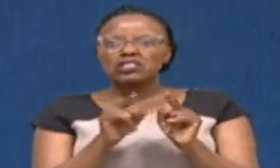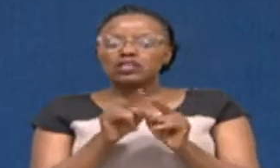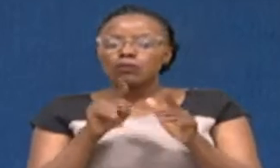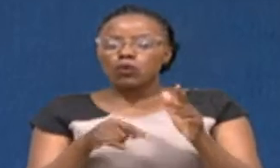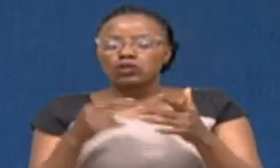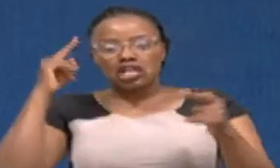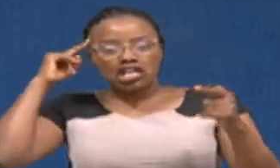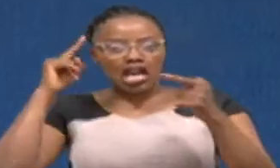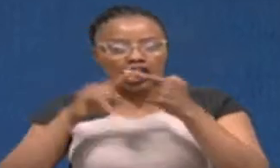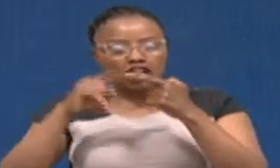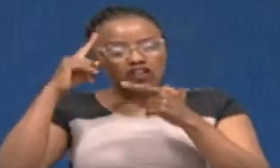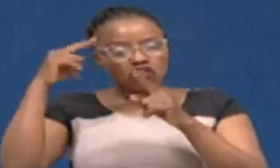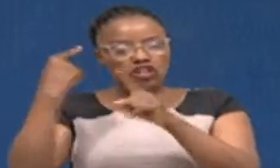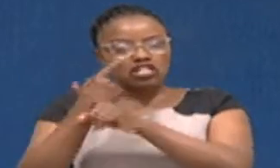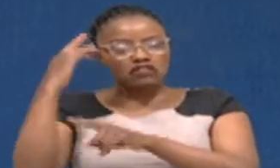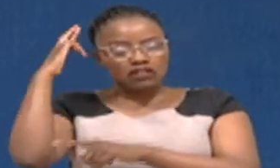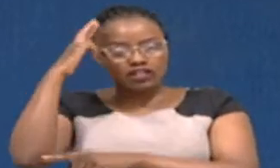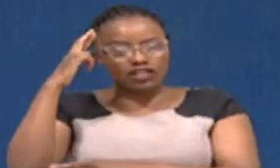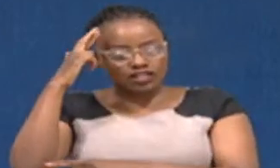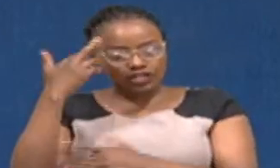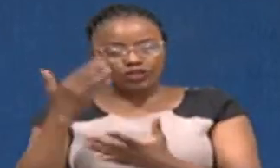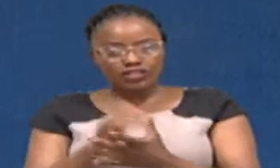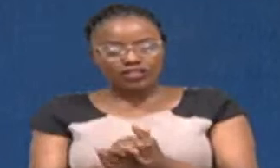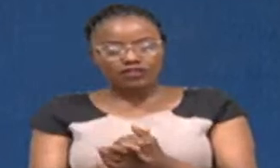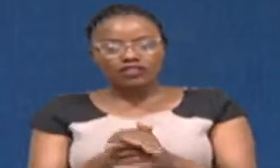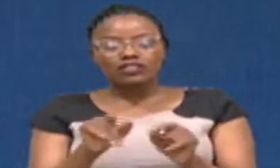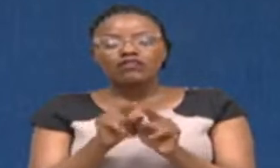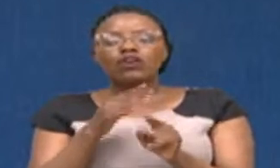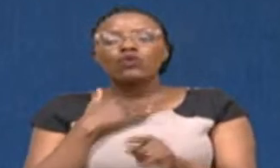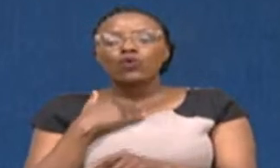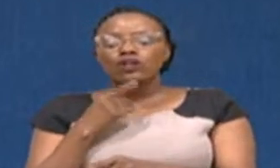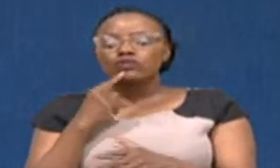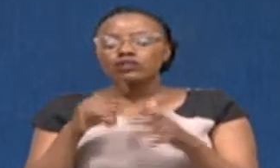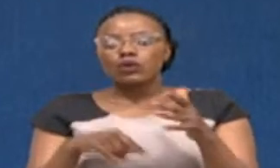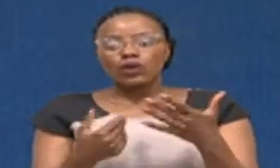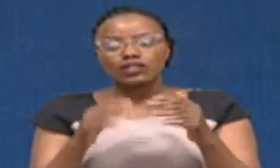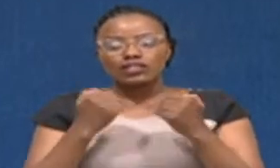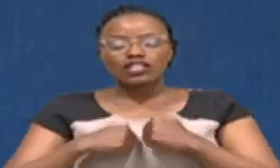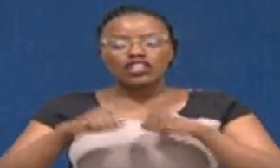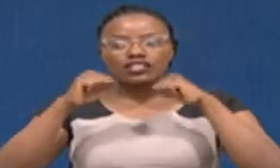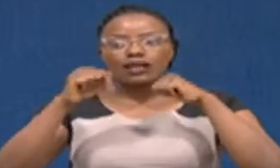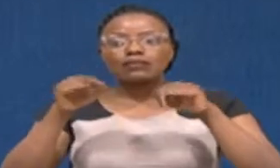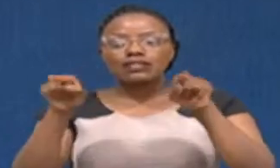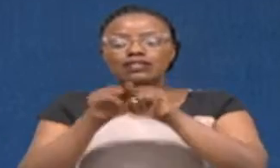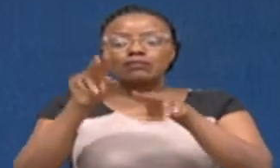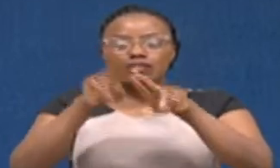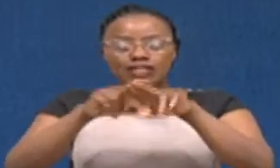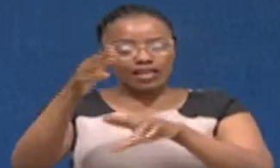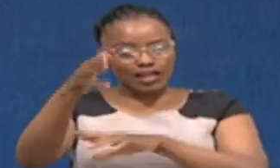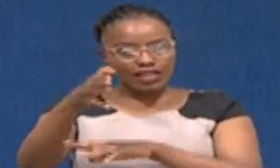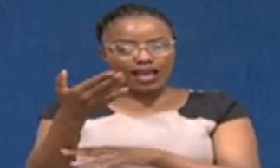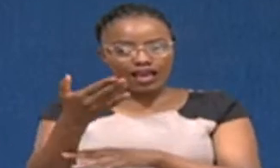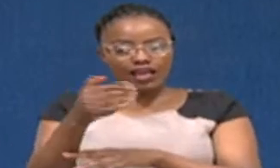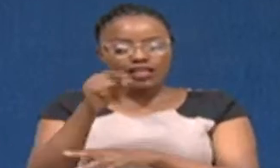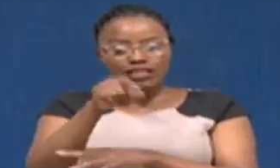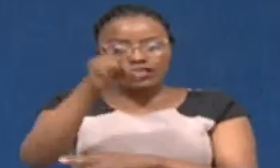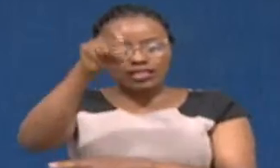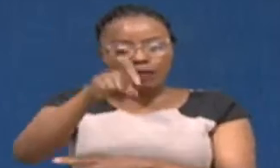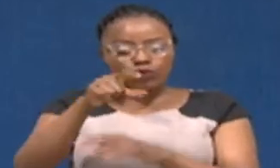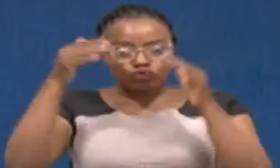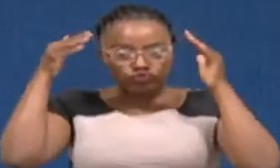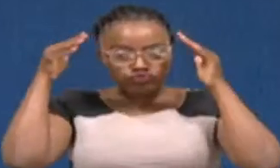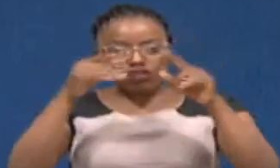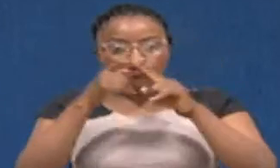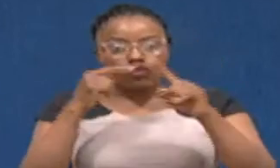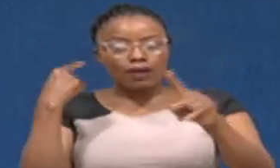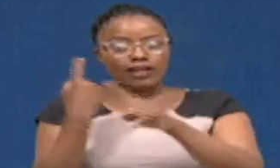being targeted for one reason or the other. Okay. I would like to advise maybe the chairman as he sits there that this should be looked at